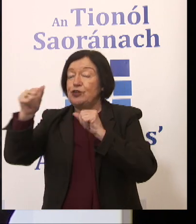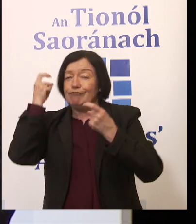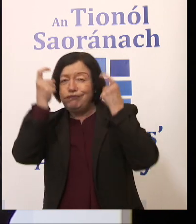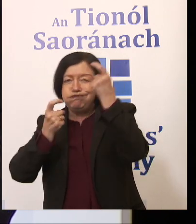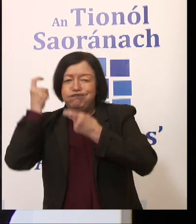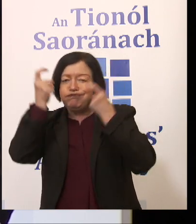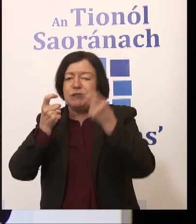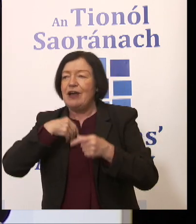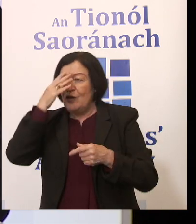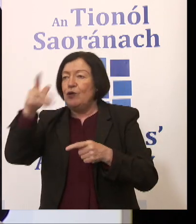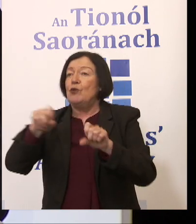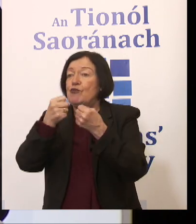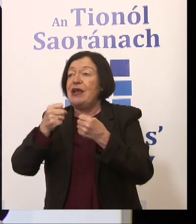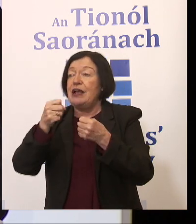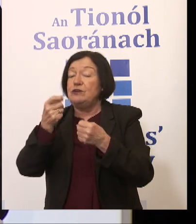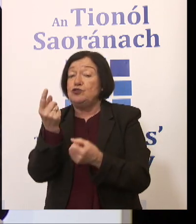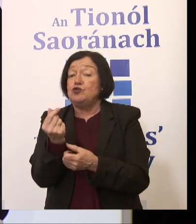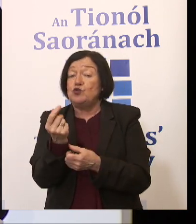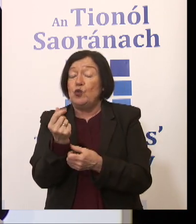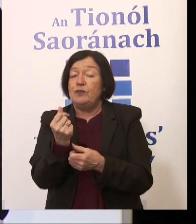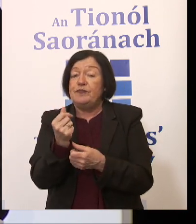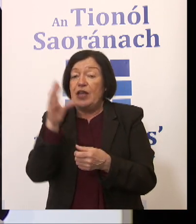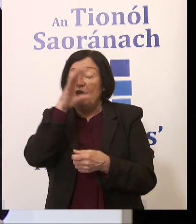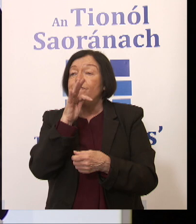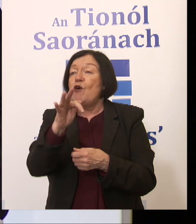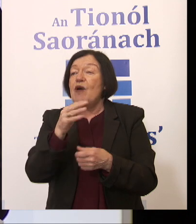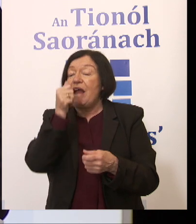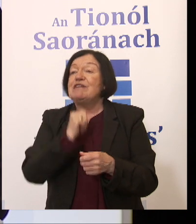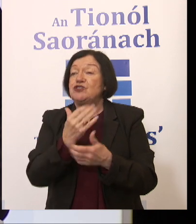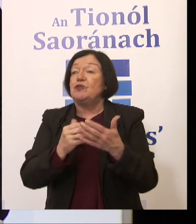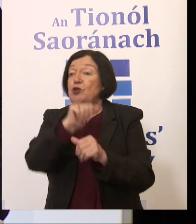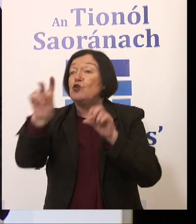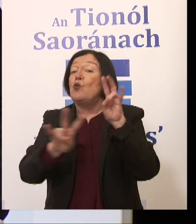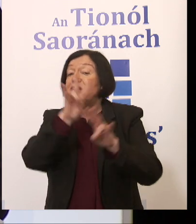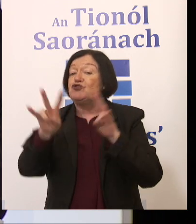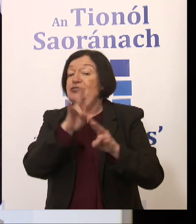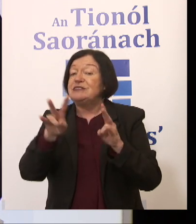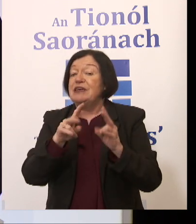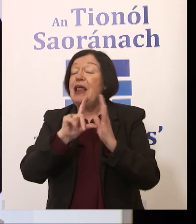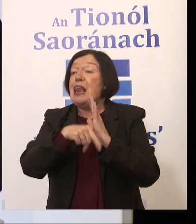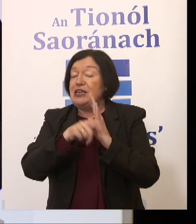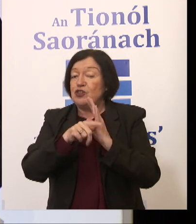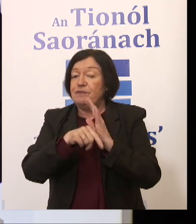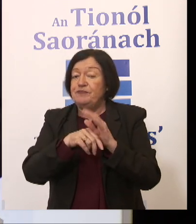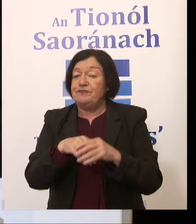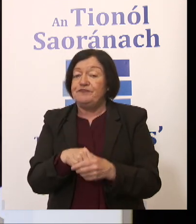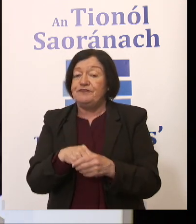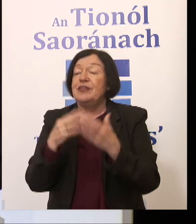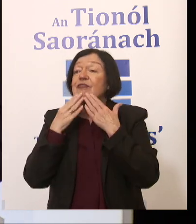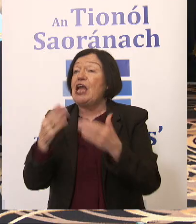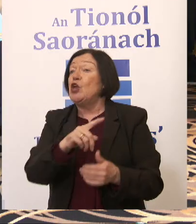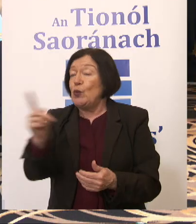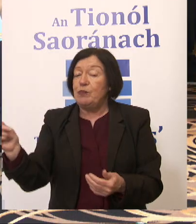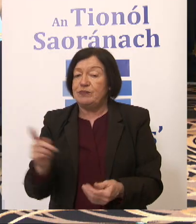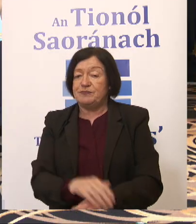I know you're going to break out shortly, and look forward to answering some of your questions when we get around to that in a while. Thank you.